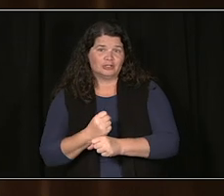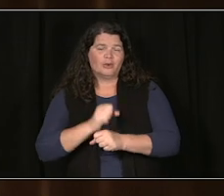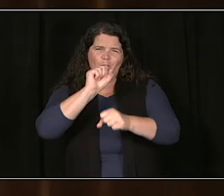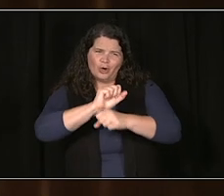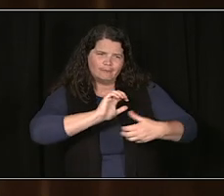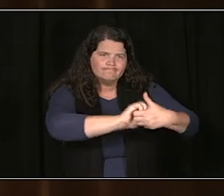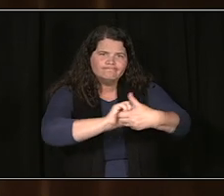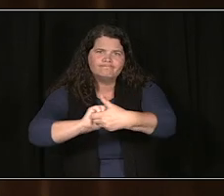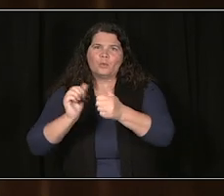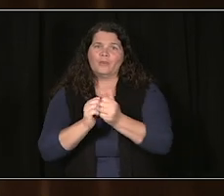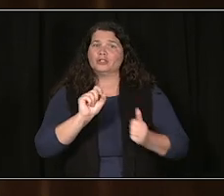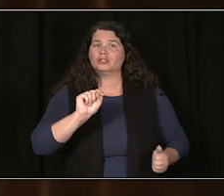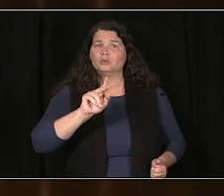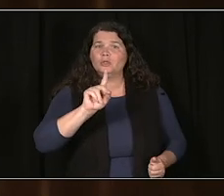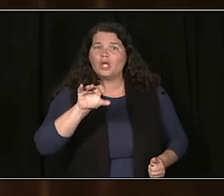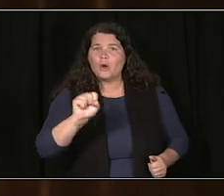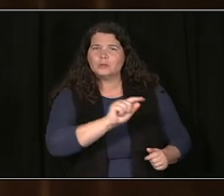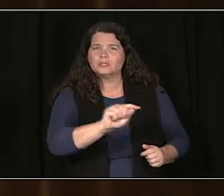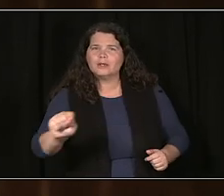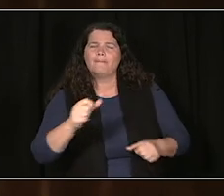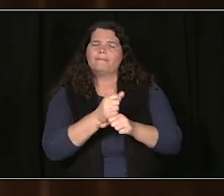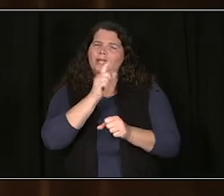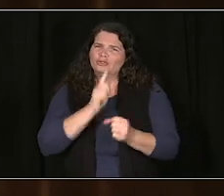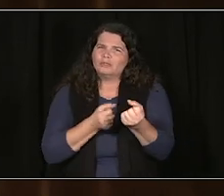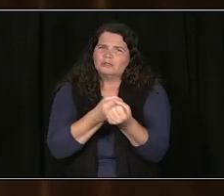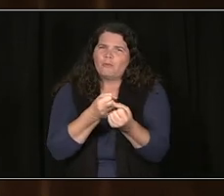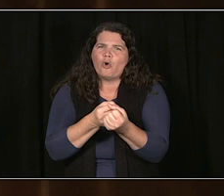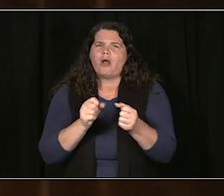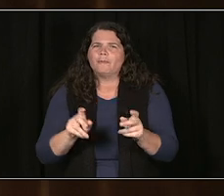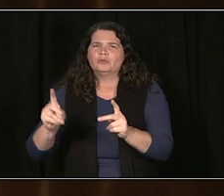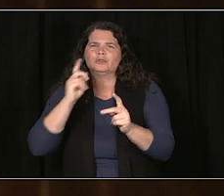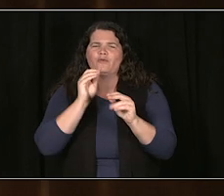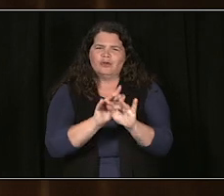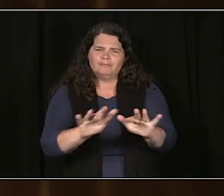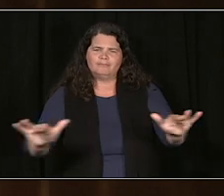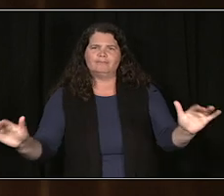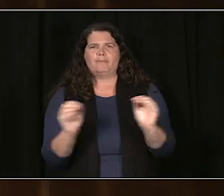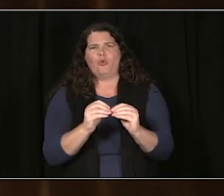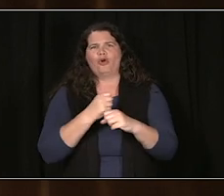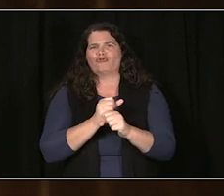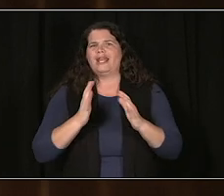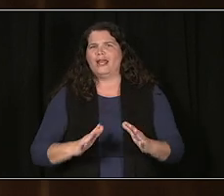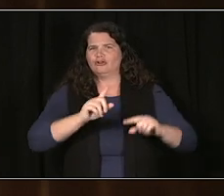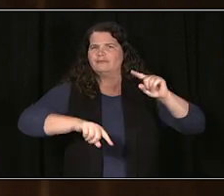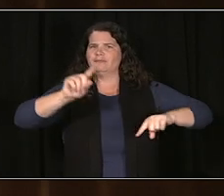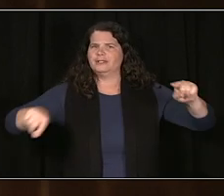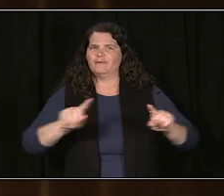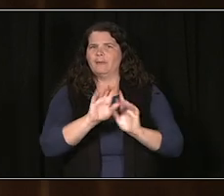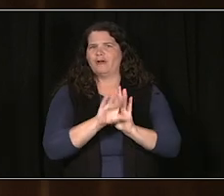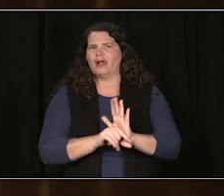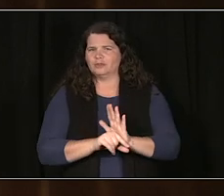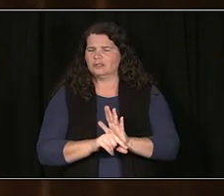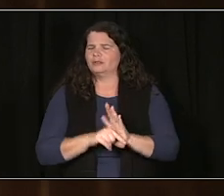to promote inclusivity by supporting greater opportunities for a wider diversity of creators. We deeply value, for example, the